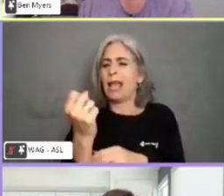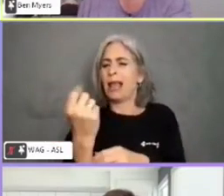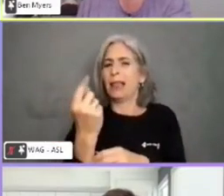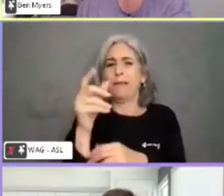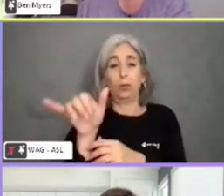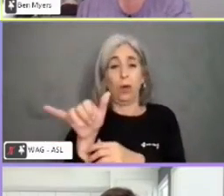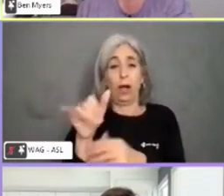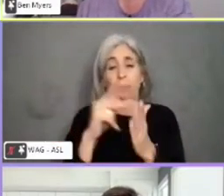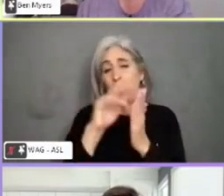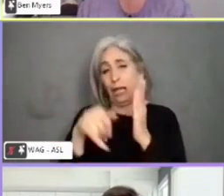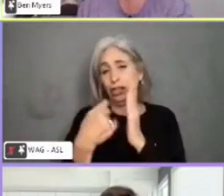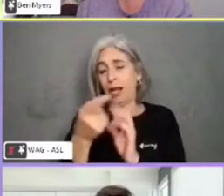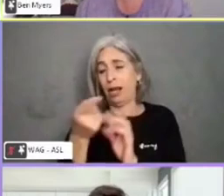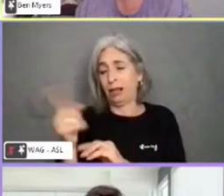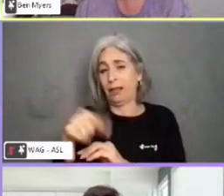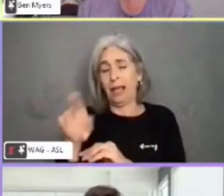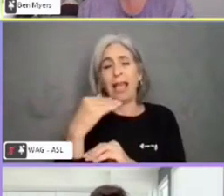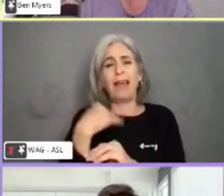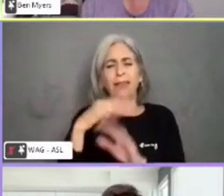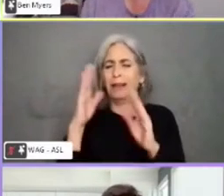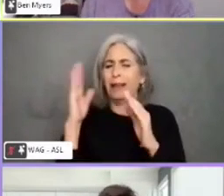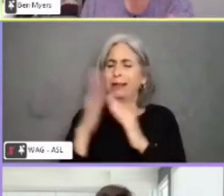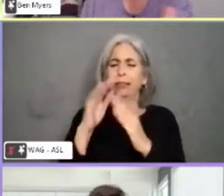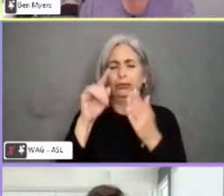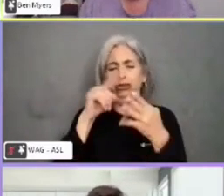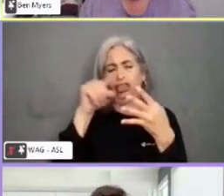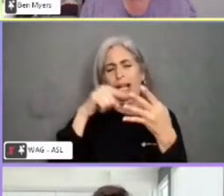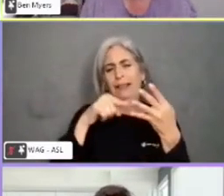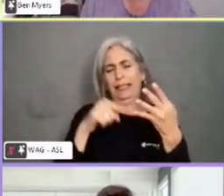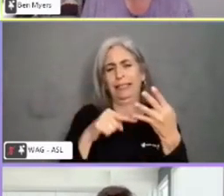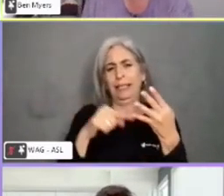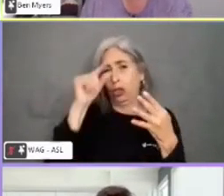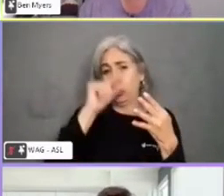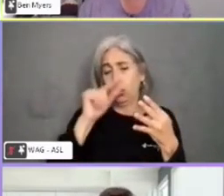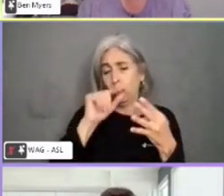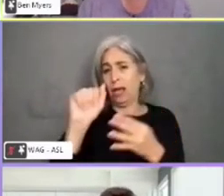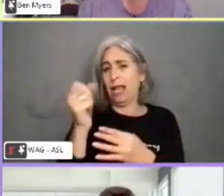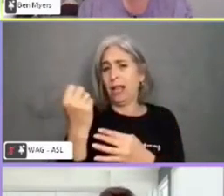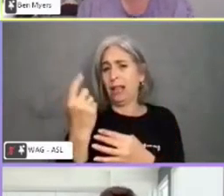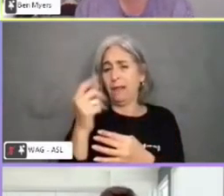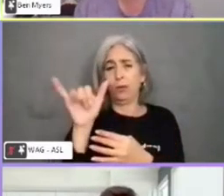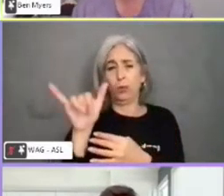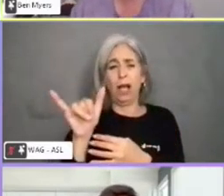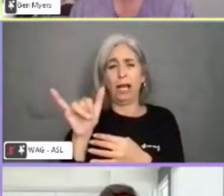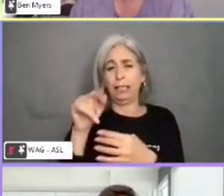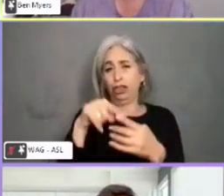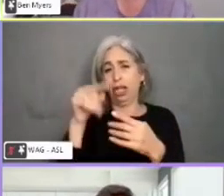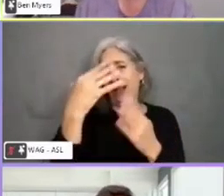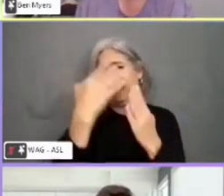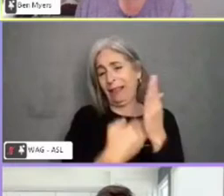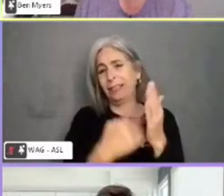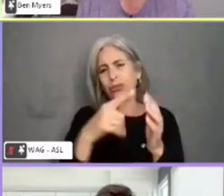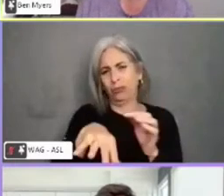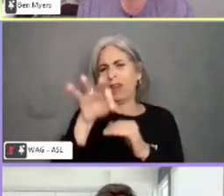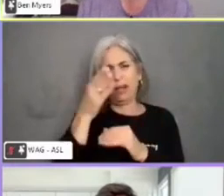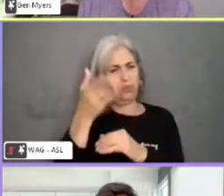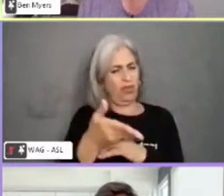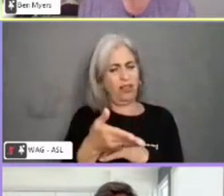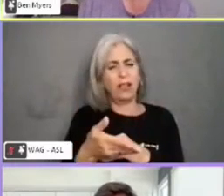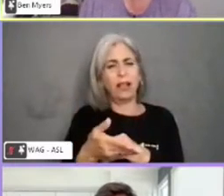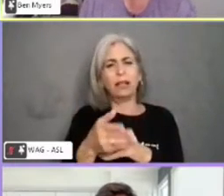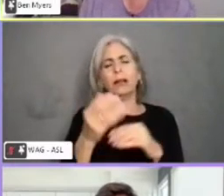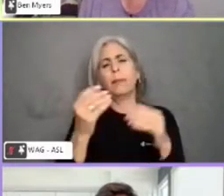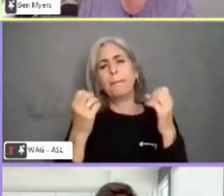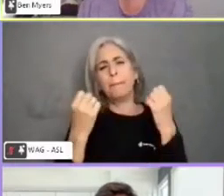project has an excellent checklist. If you just Google A11Y project checklist, you should find it. And it goes through a lot